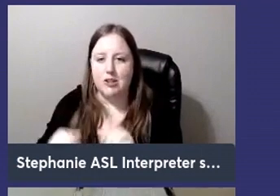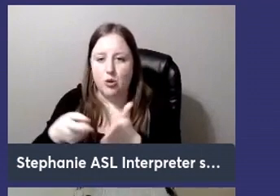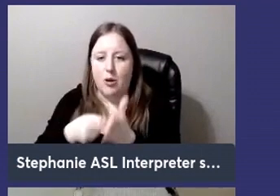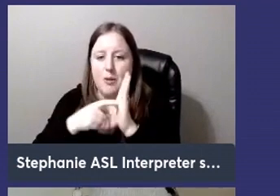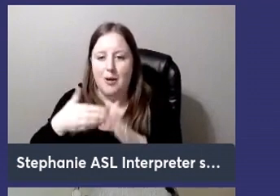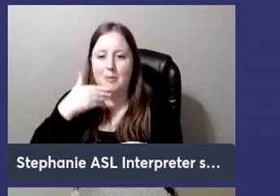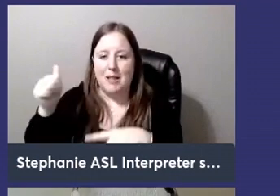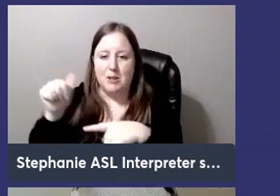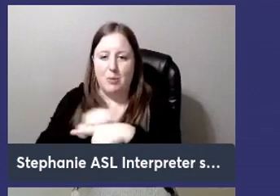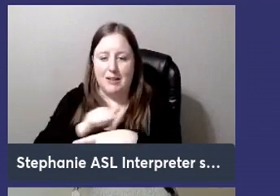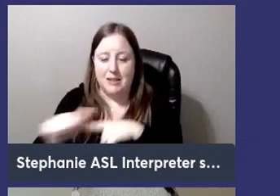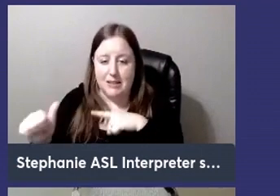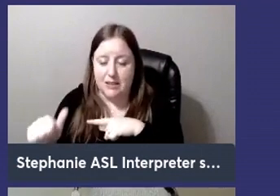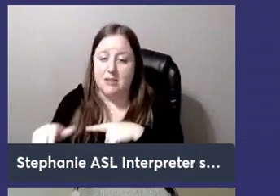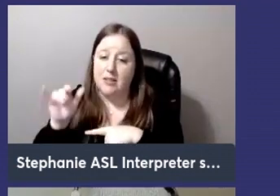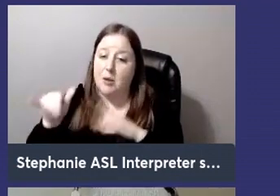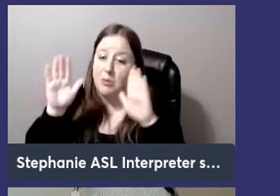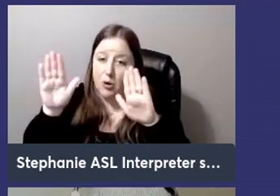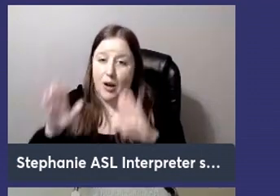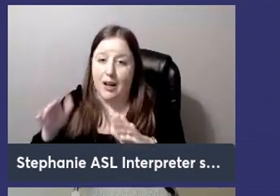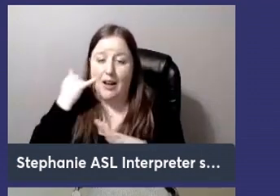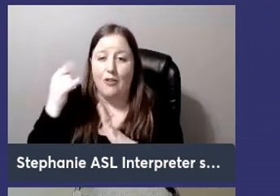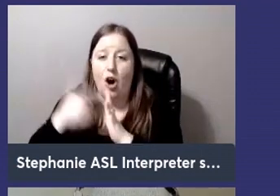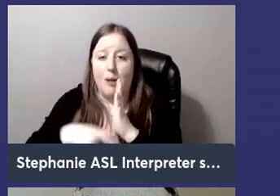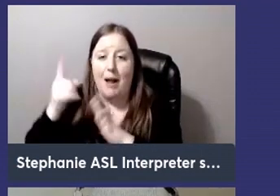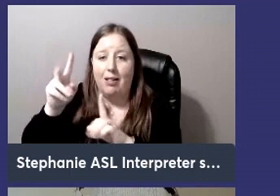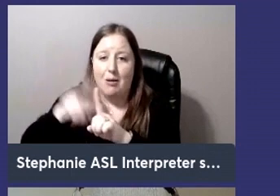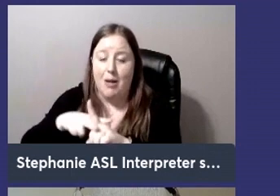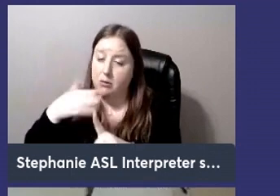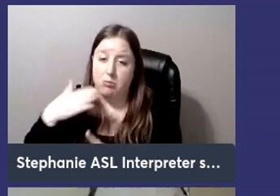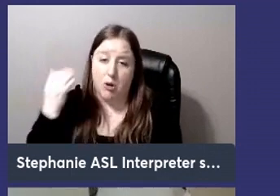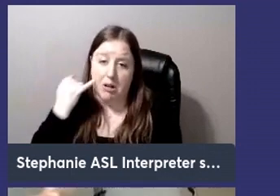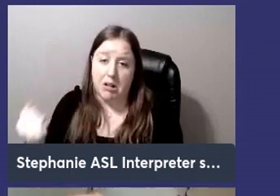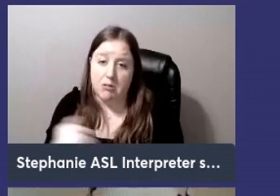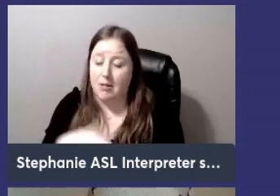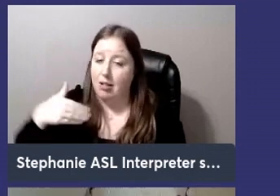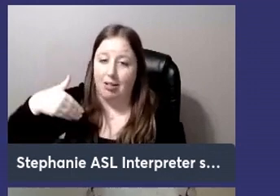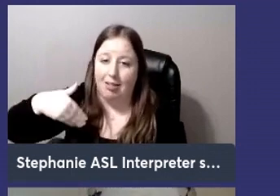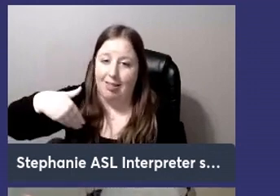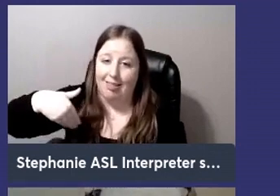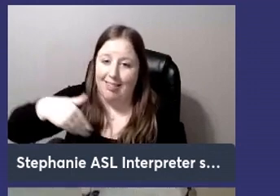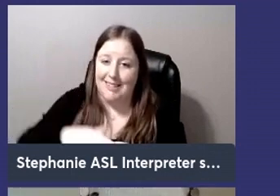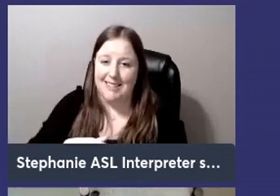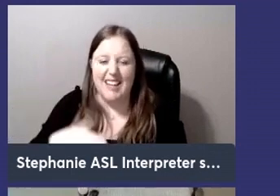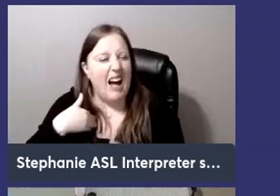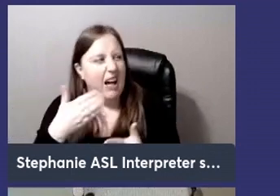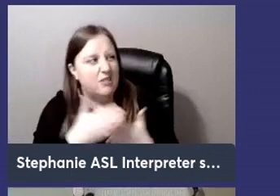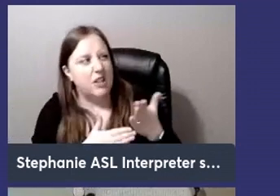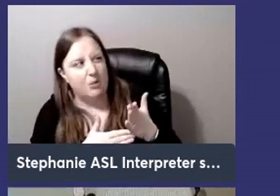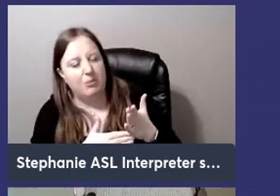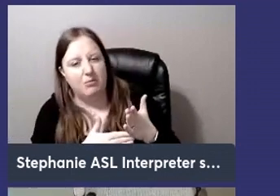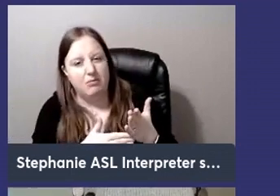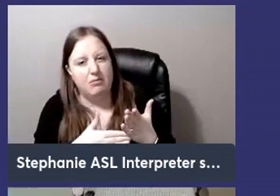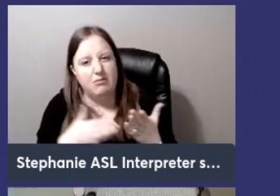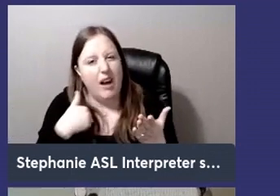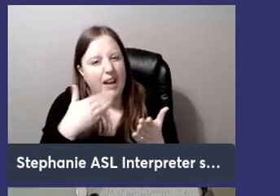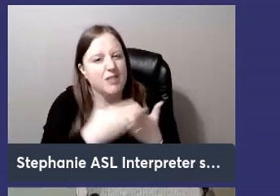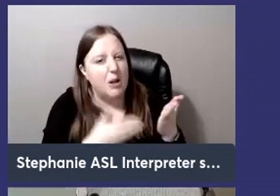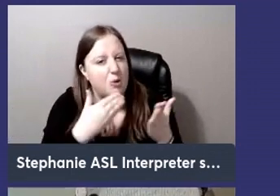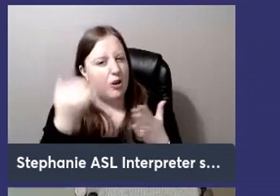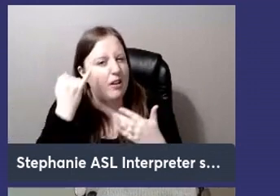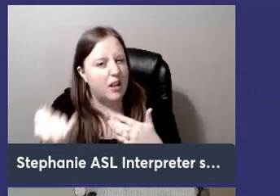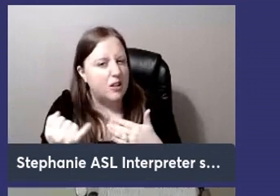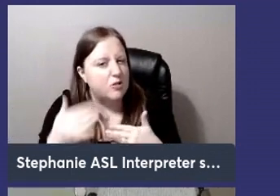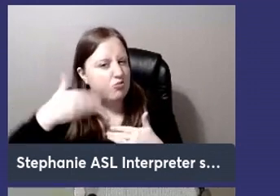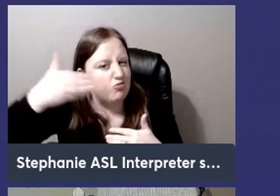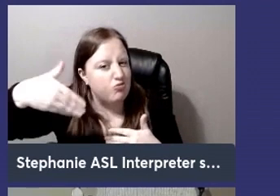practices, it'd be great if it was just automatically applied. It's a good idea. Yeah, not yet. I've got some of them. I've got every once in a while.